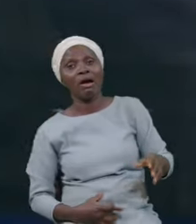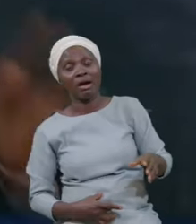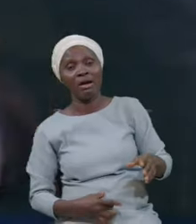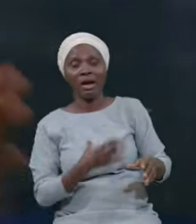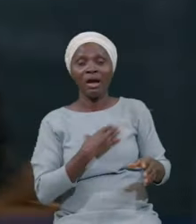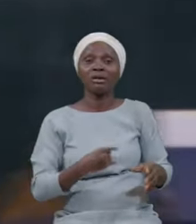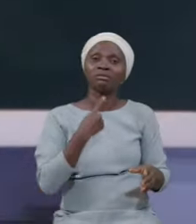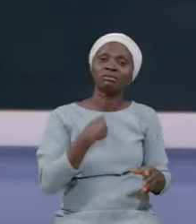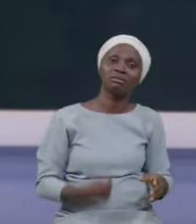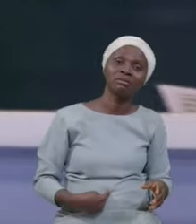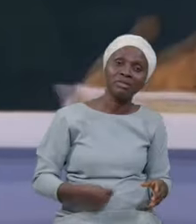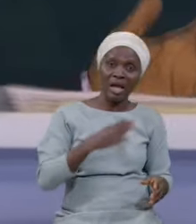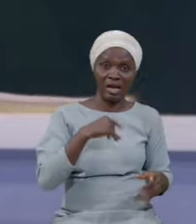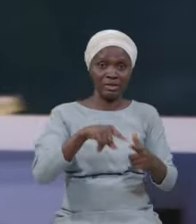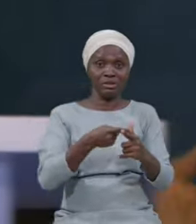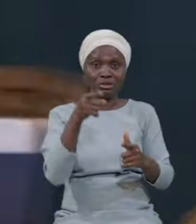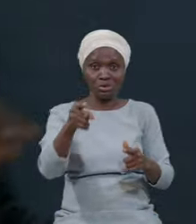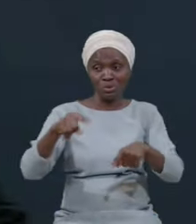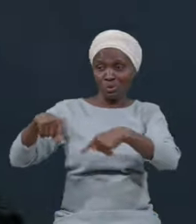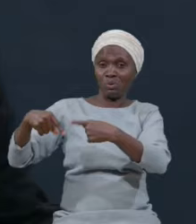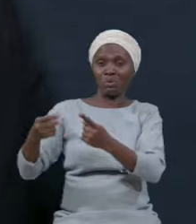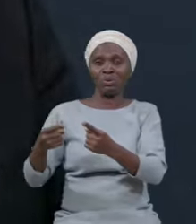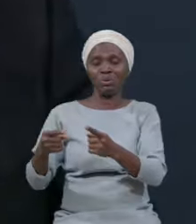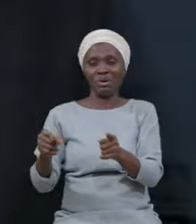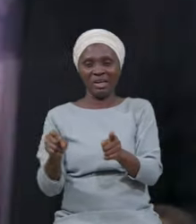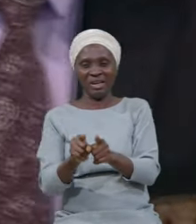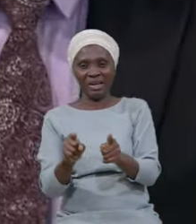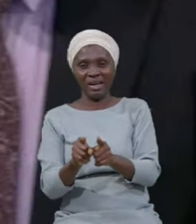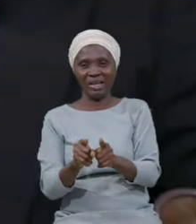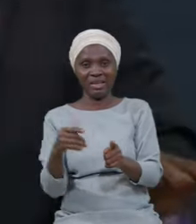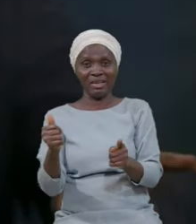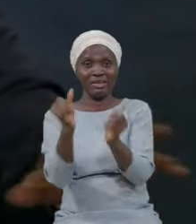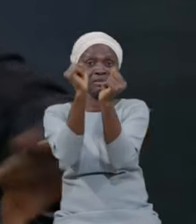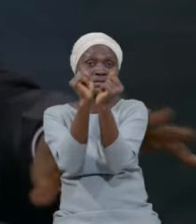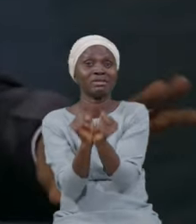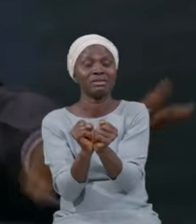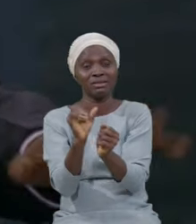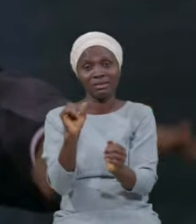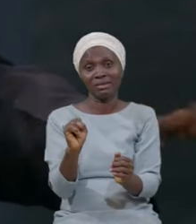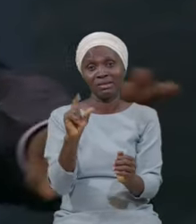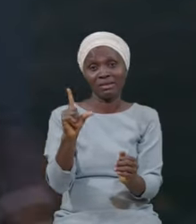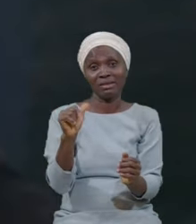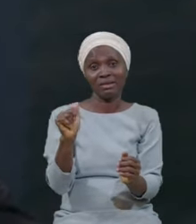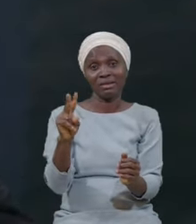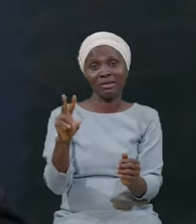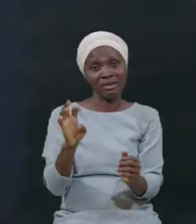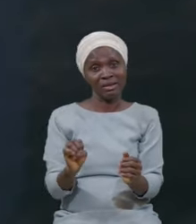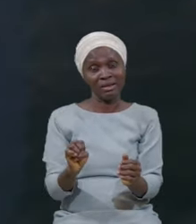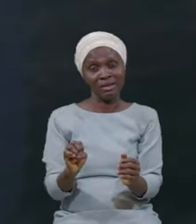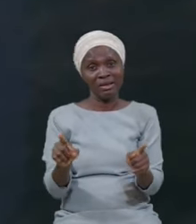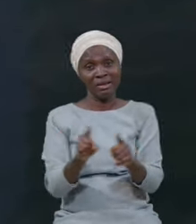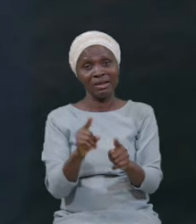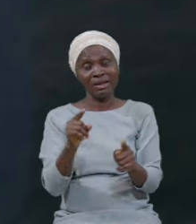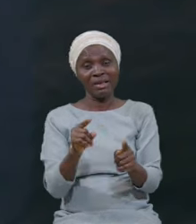you go like, you know, a slave and a kind of poor person here